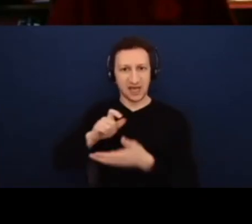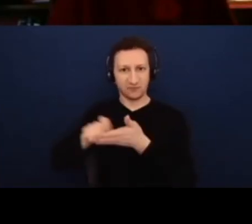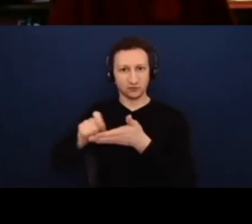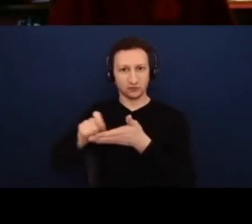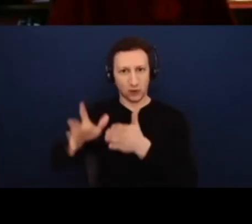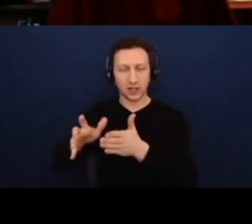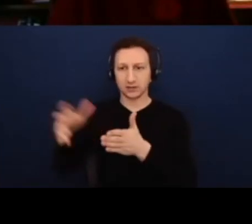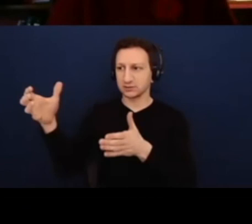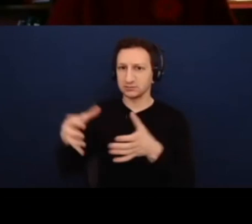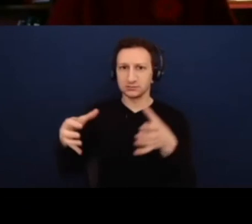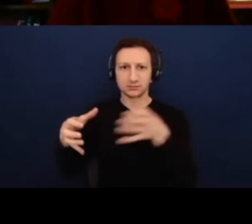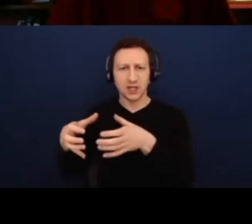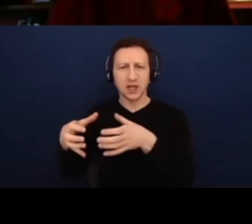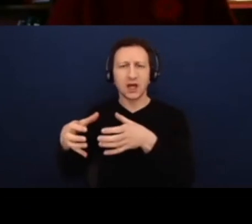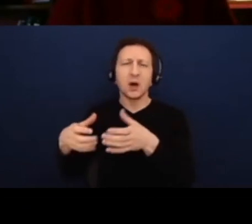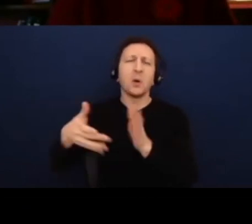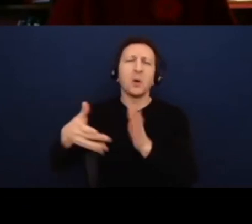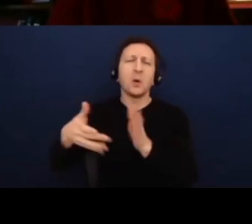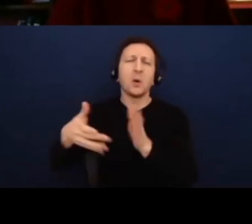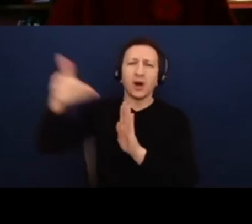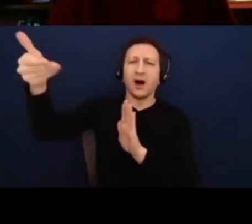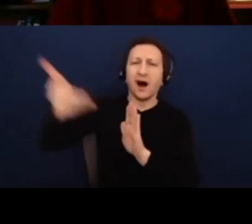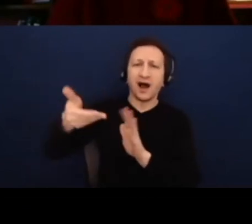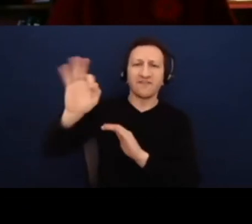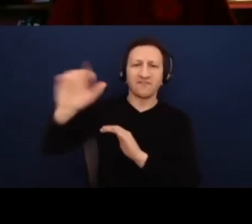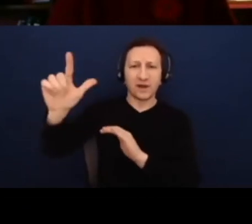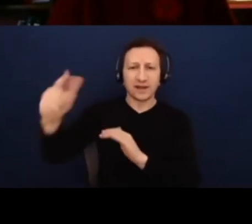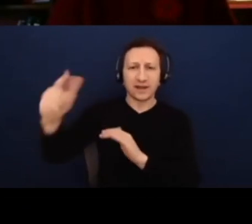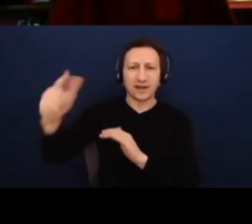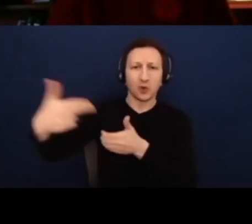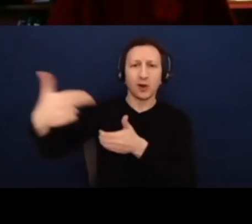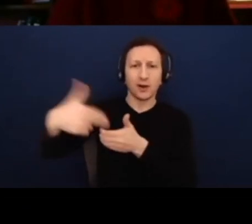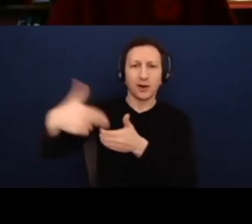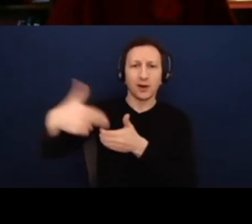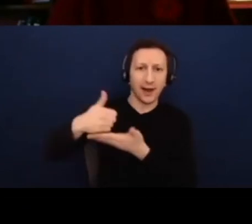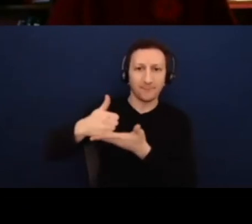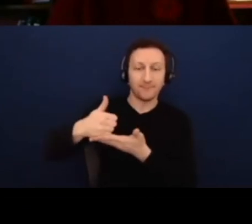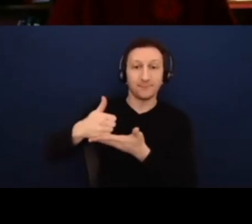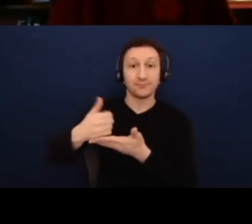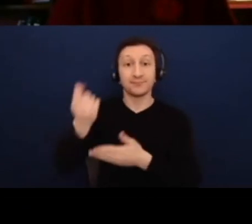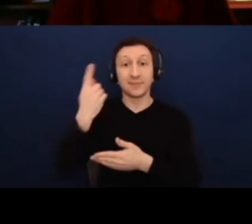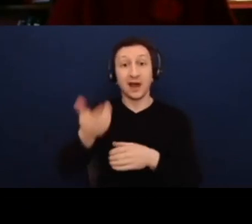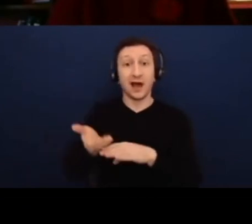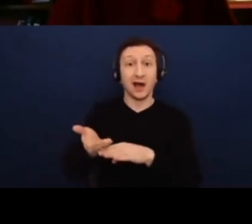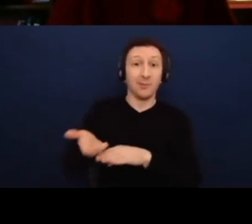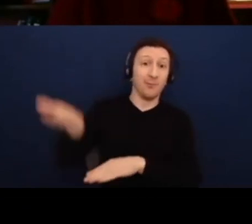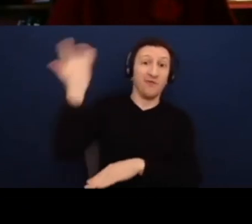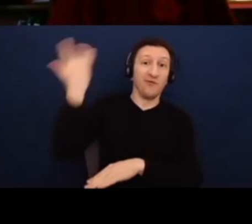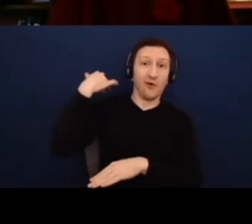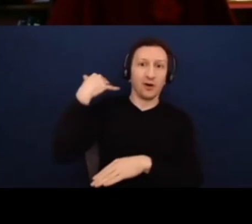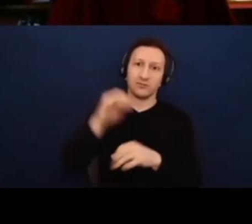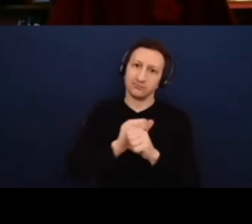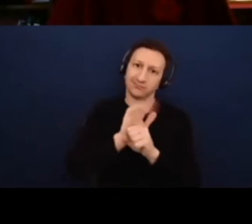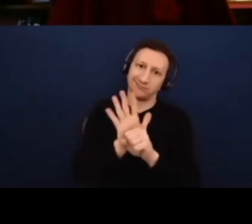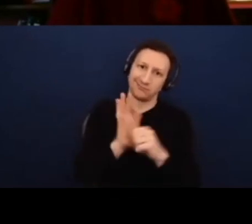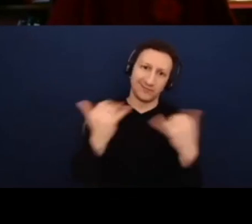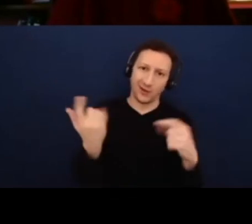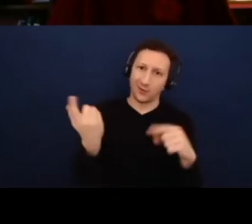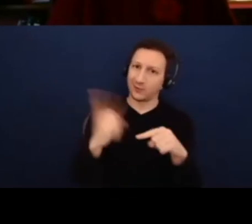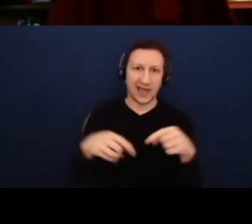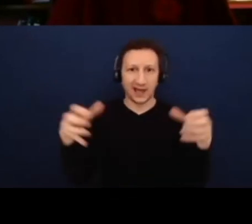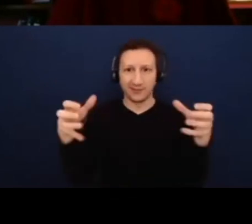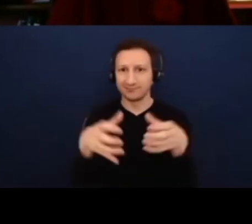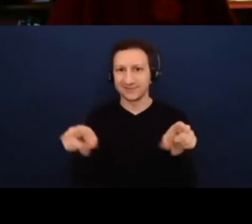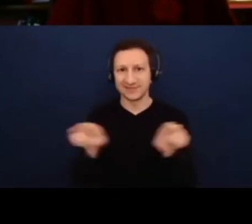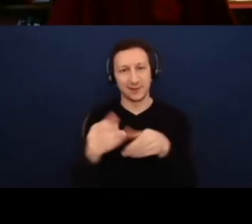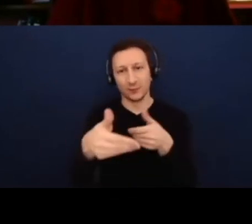our core team are on staff. And in the before times, it was it was a literal room that we all sat